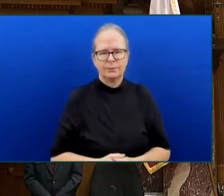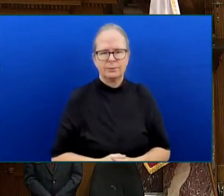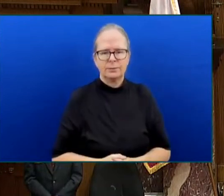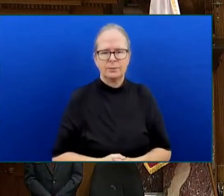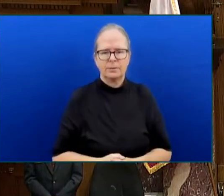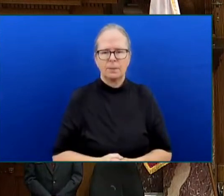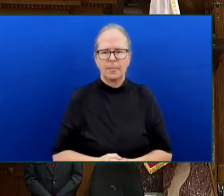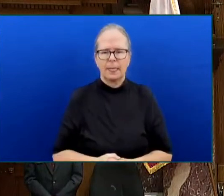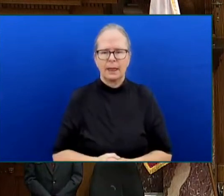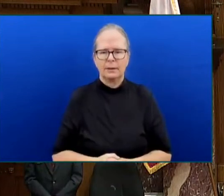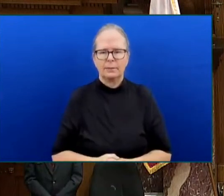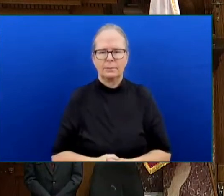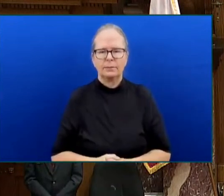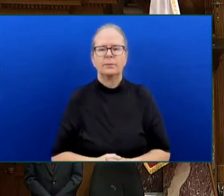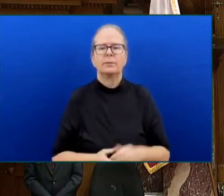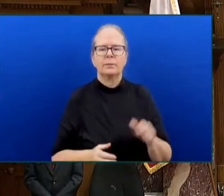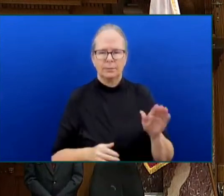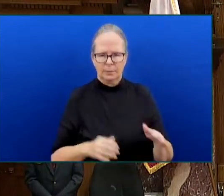Members,